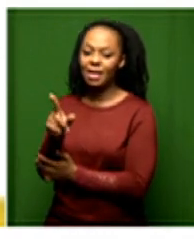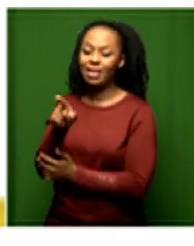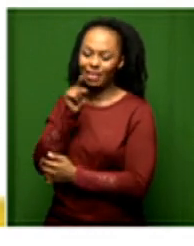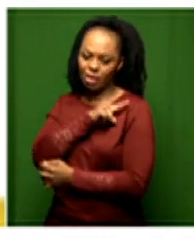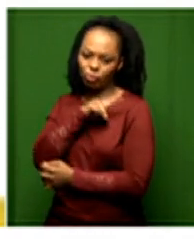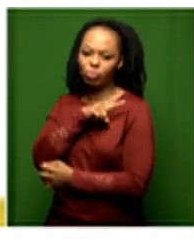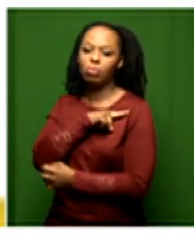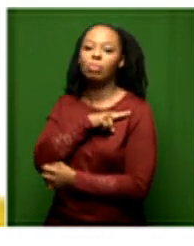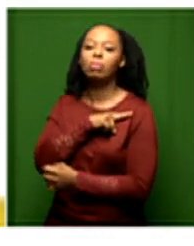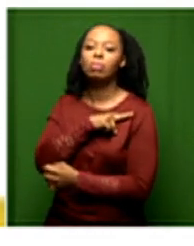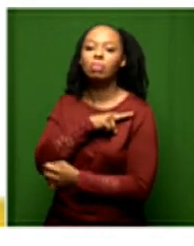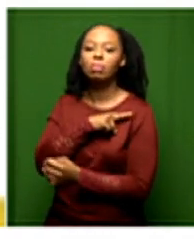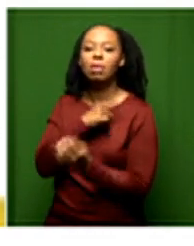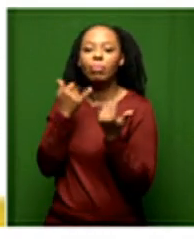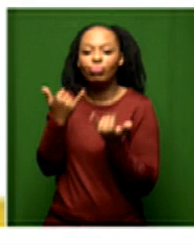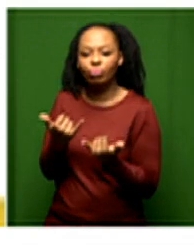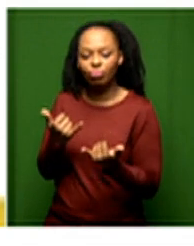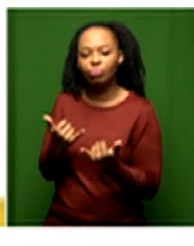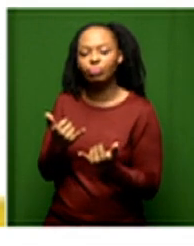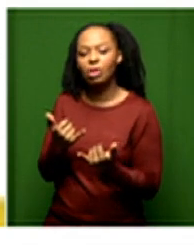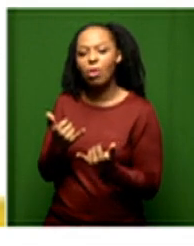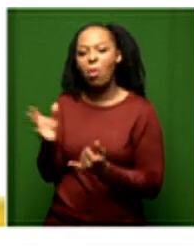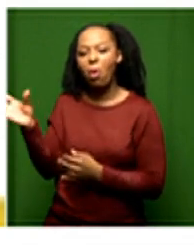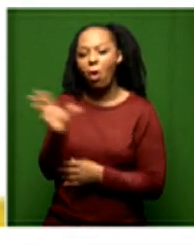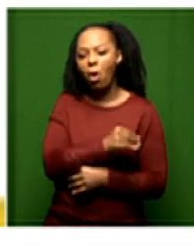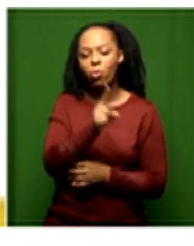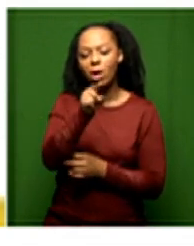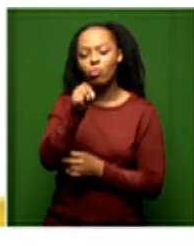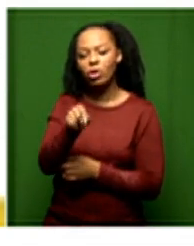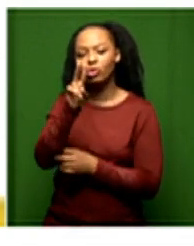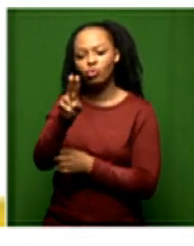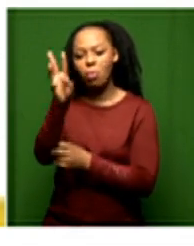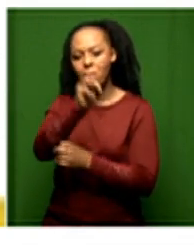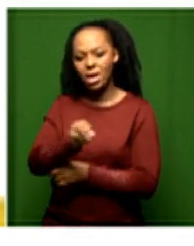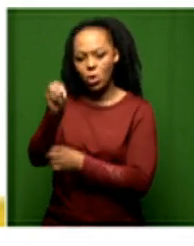why we're not having all the 1.2 million